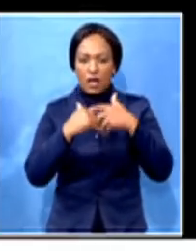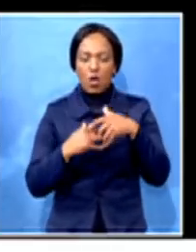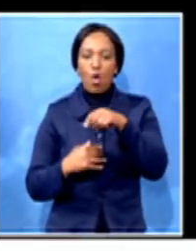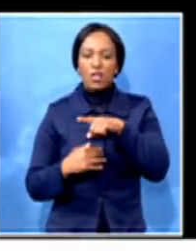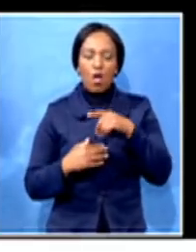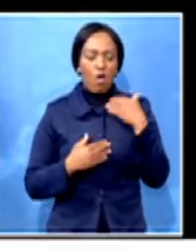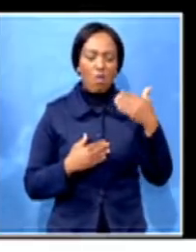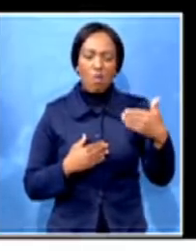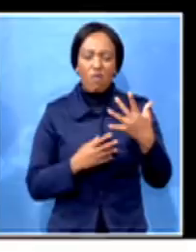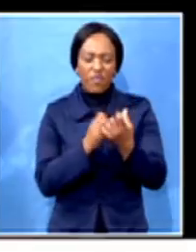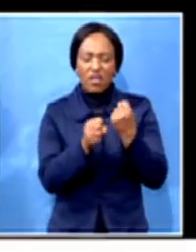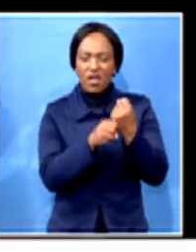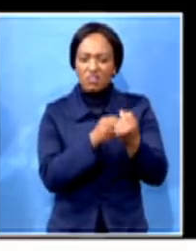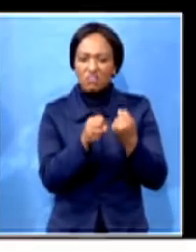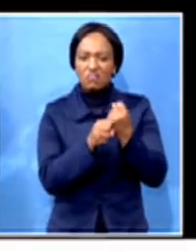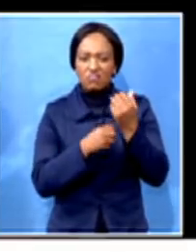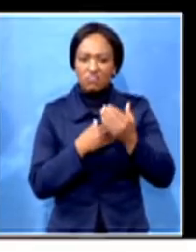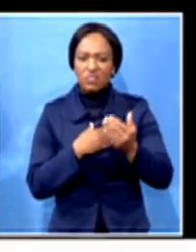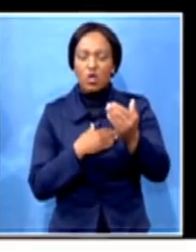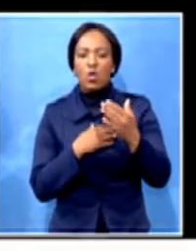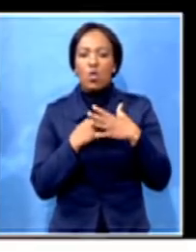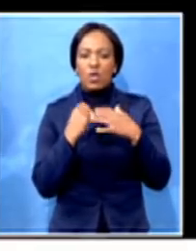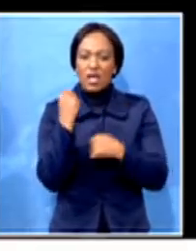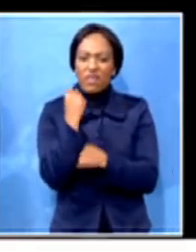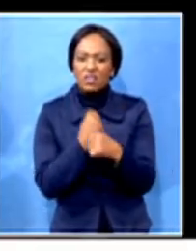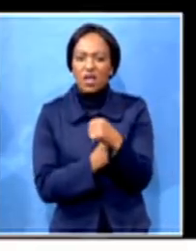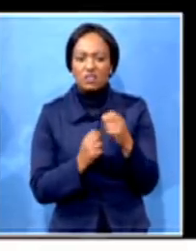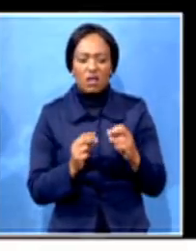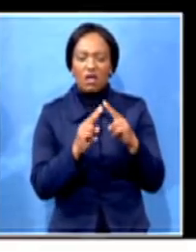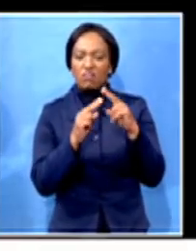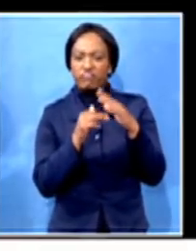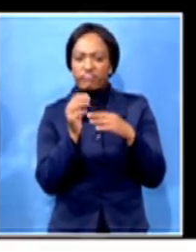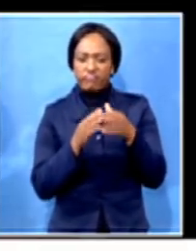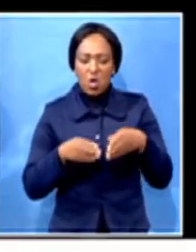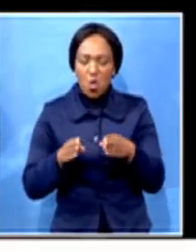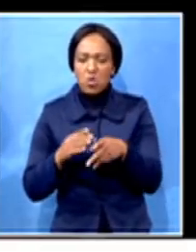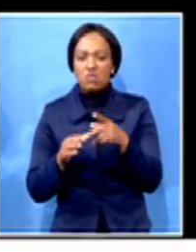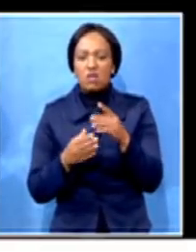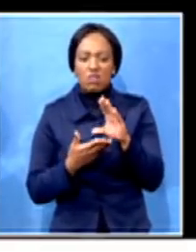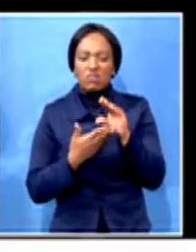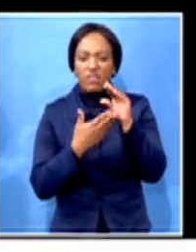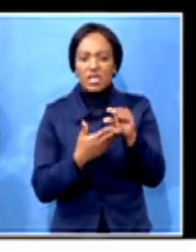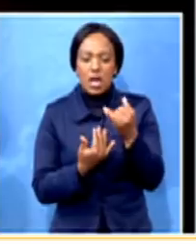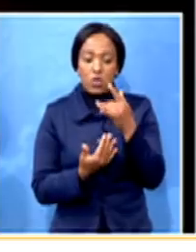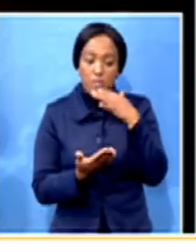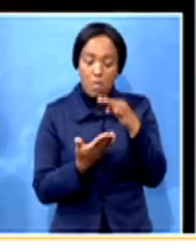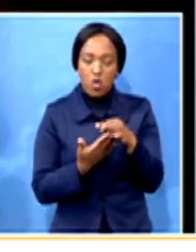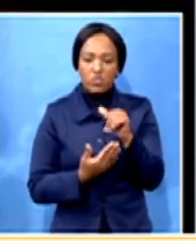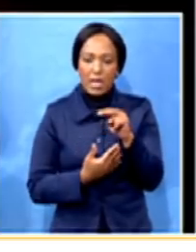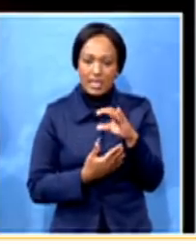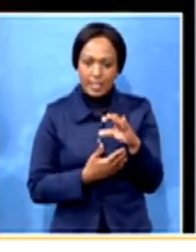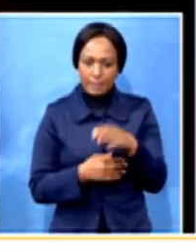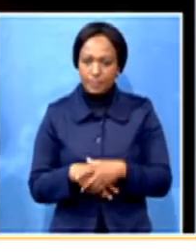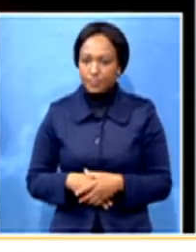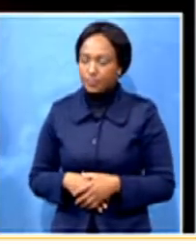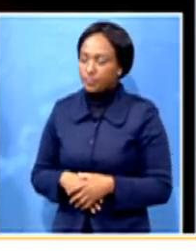term nature of the type of infrastructure projects that we are seeing in the ANC economic policy proposal, for example. So, Mr. Godongwana